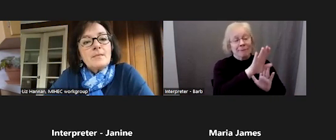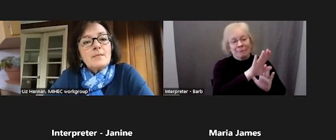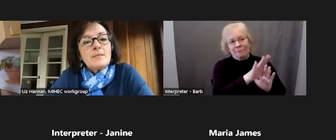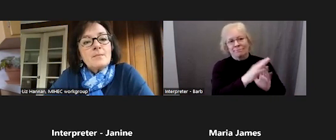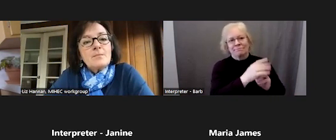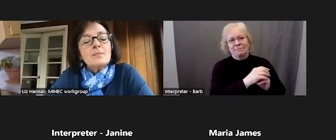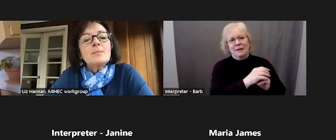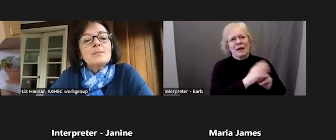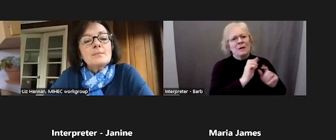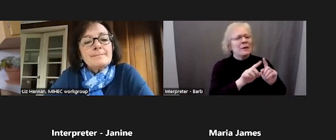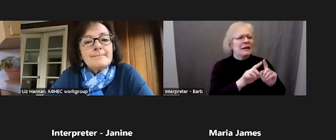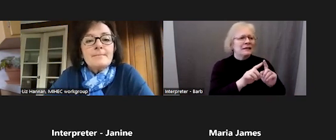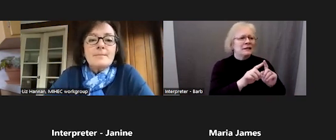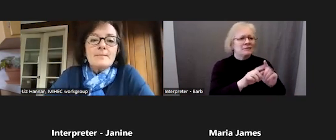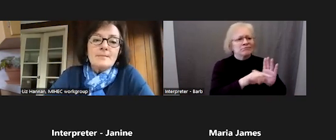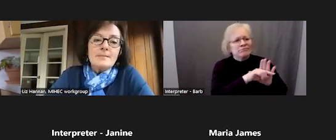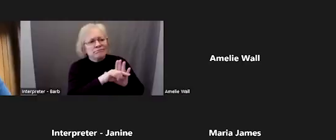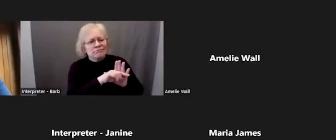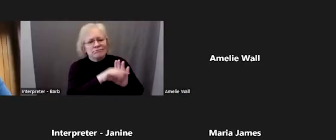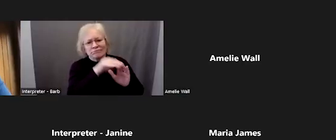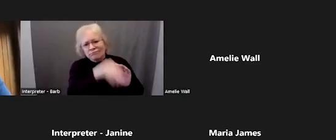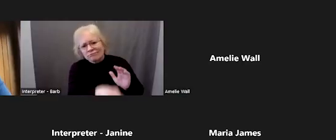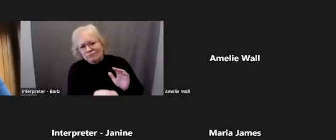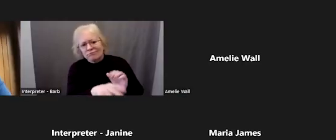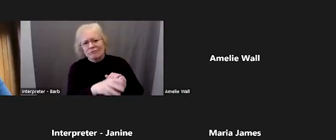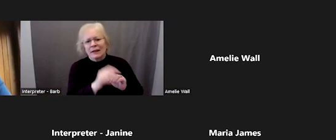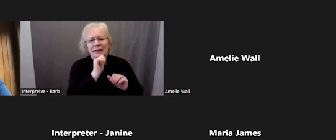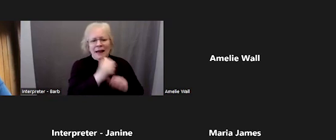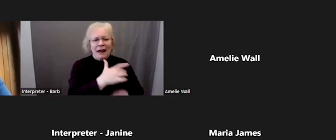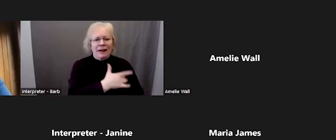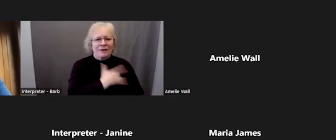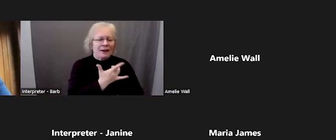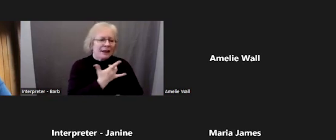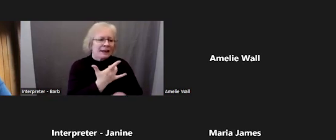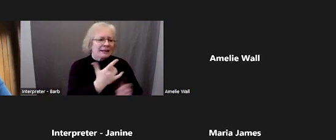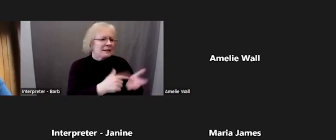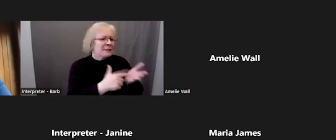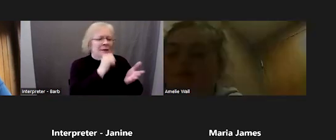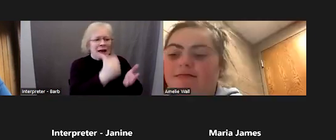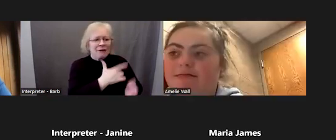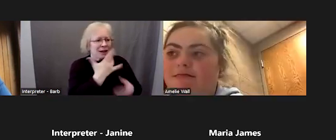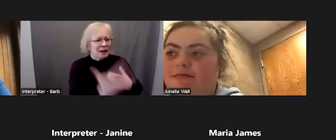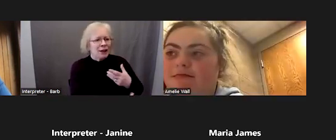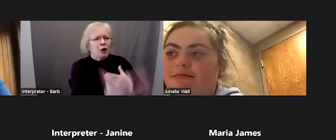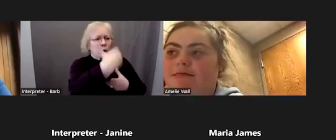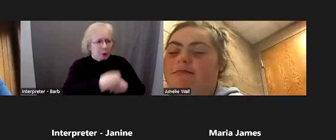not feeling like your third wheel. Like you're not being included, or you're not like